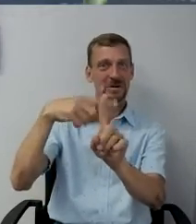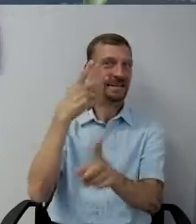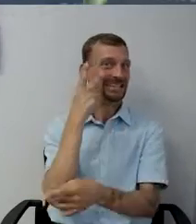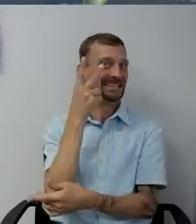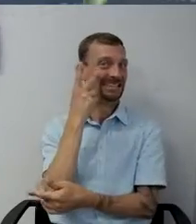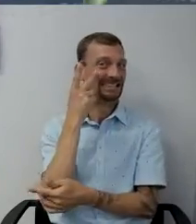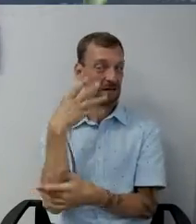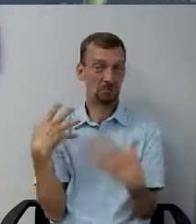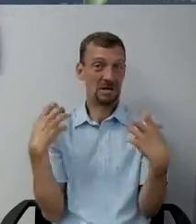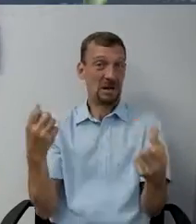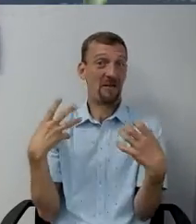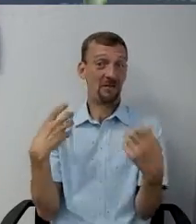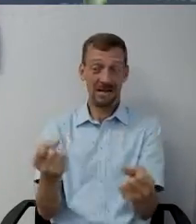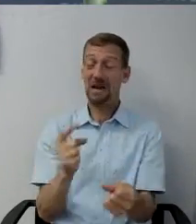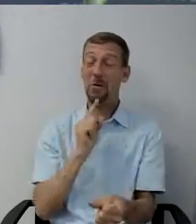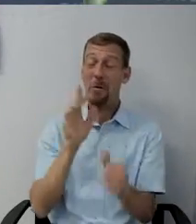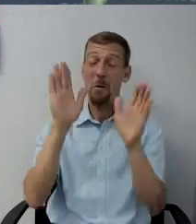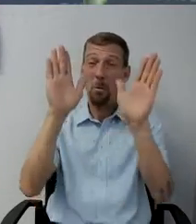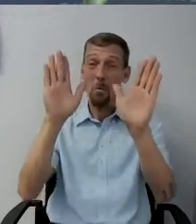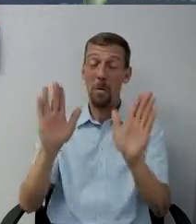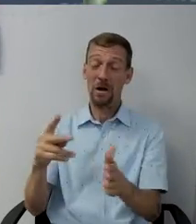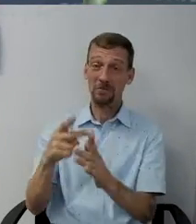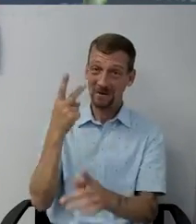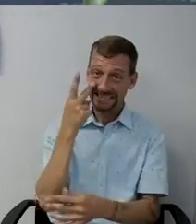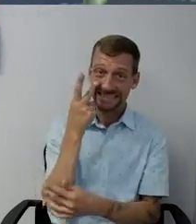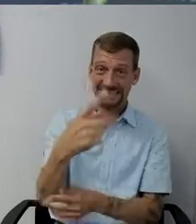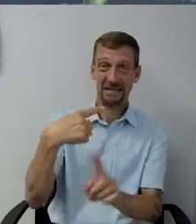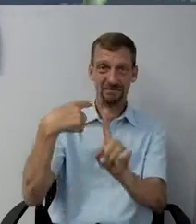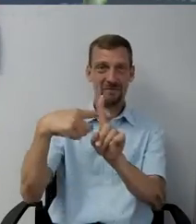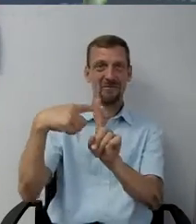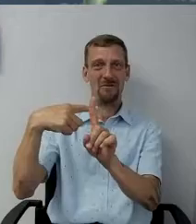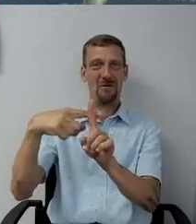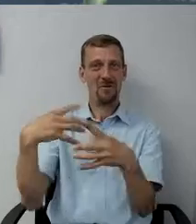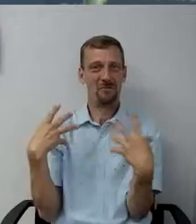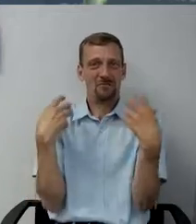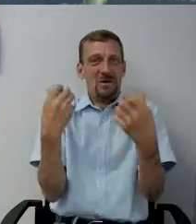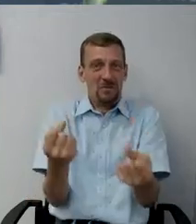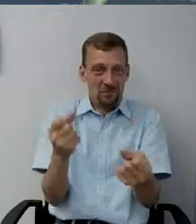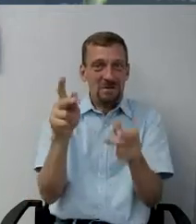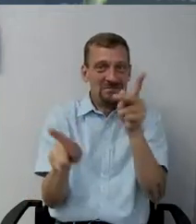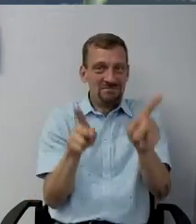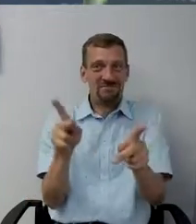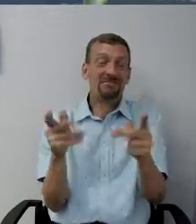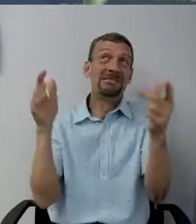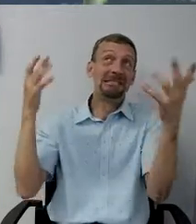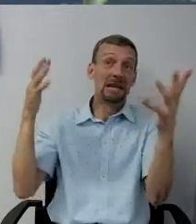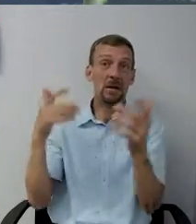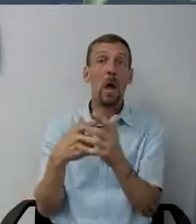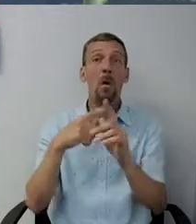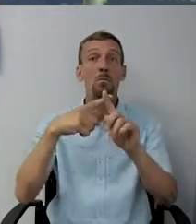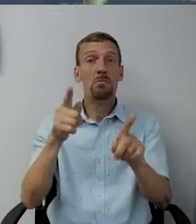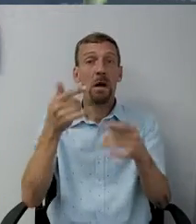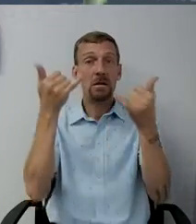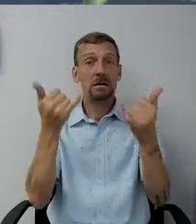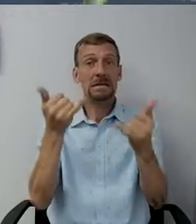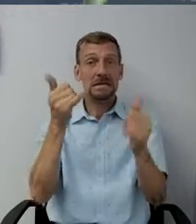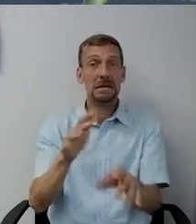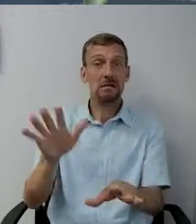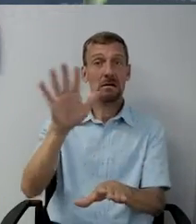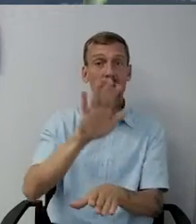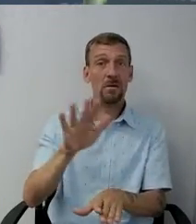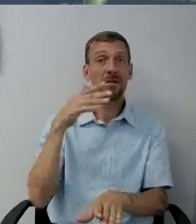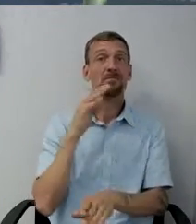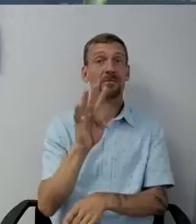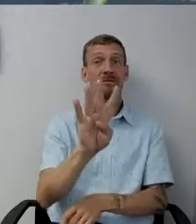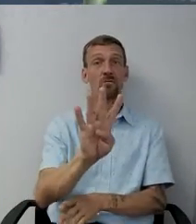rise as well, Right. and really great to see that happening. Across the entire county, there are currently